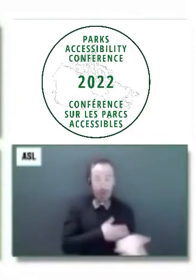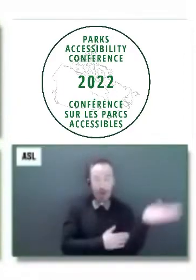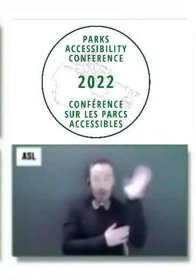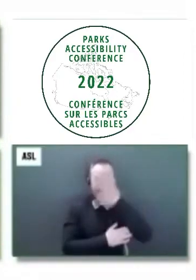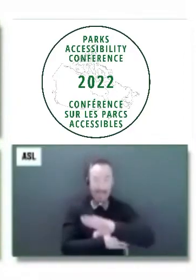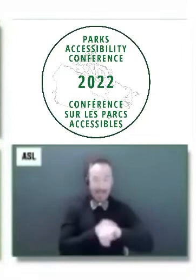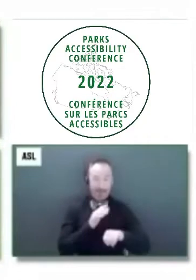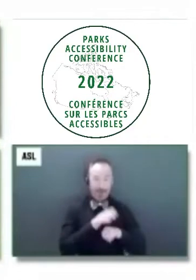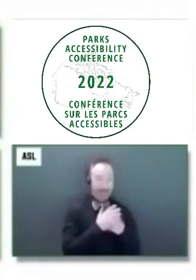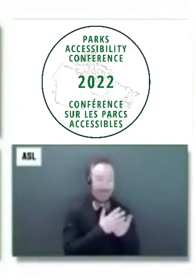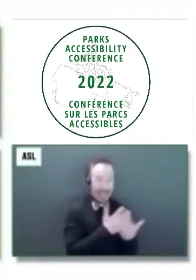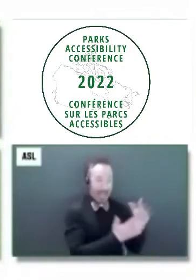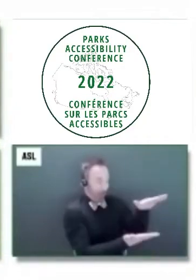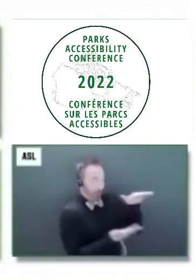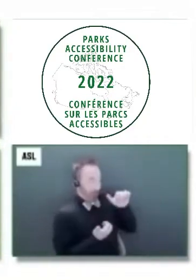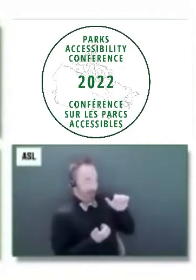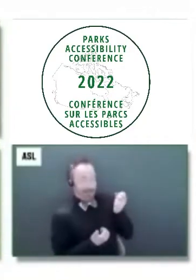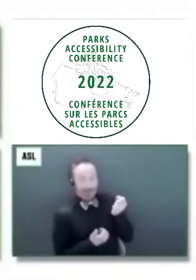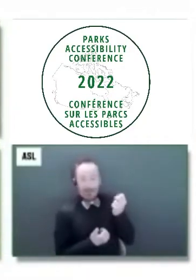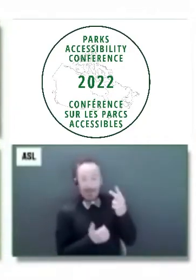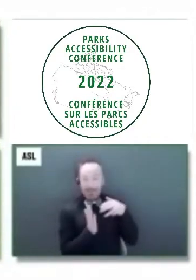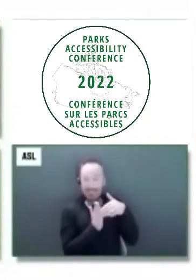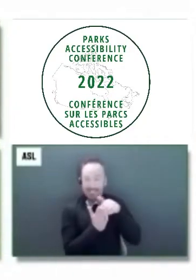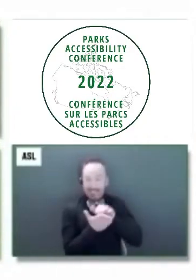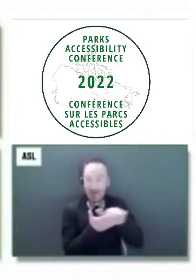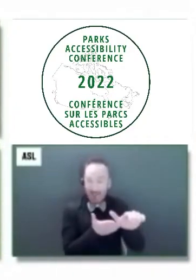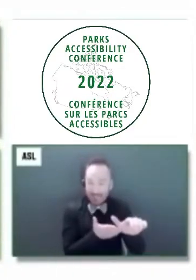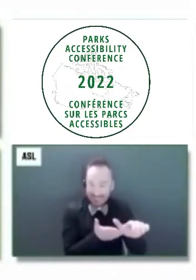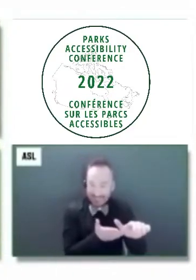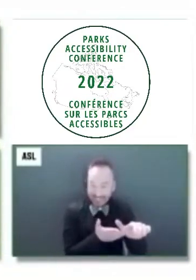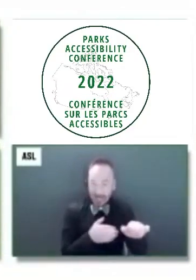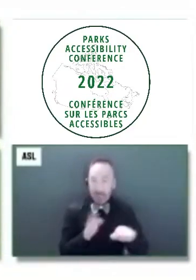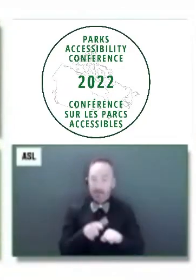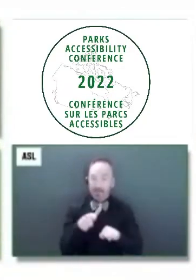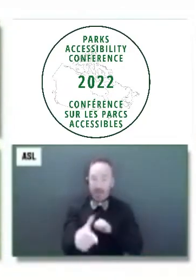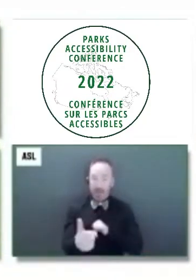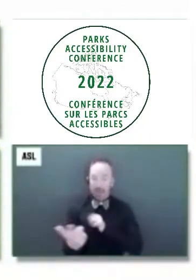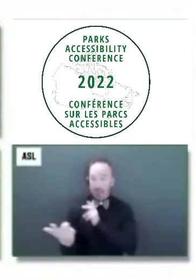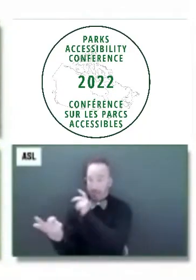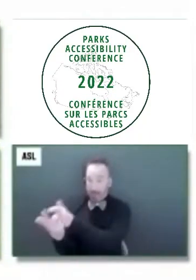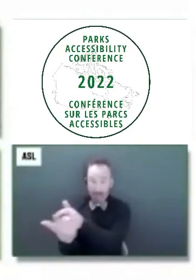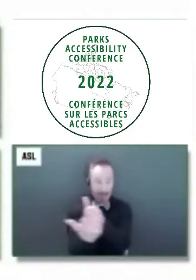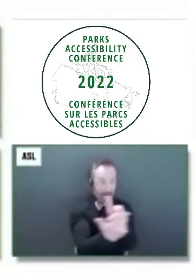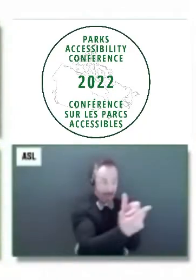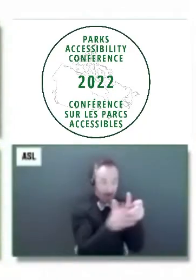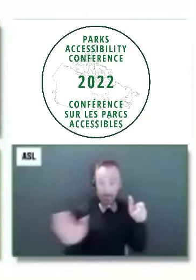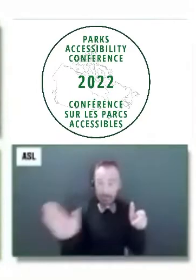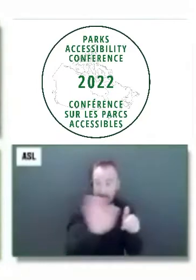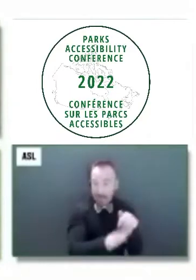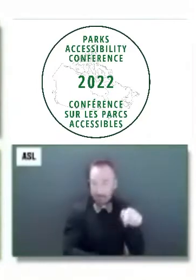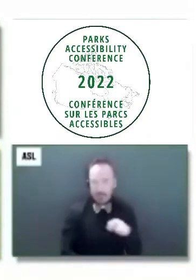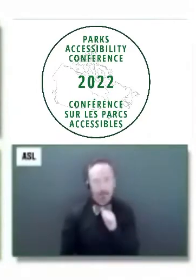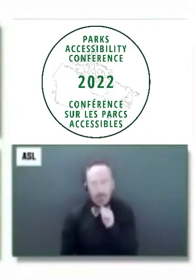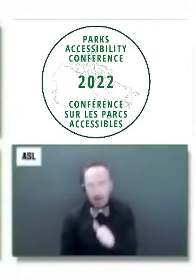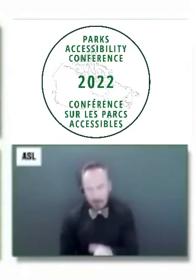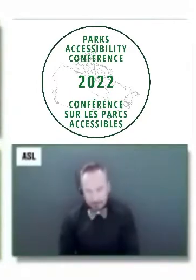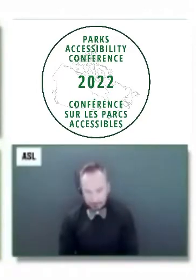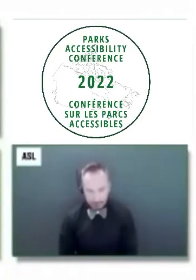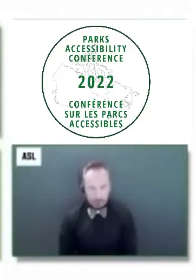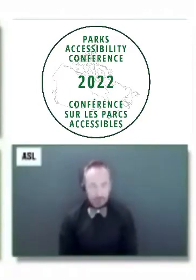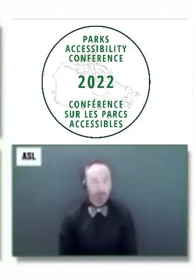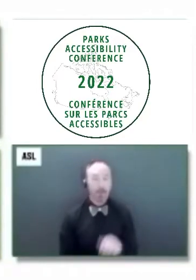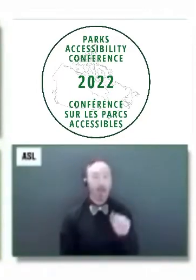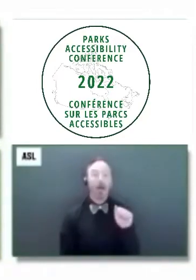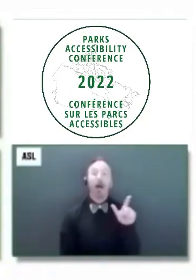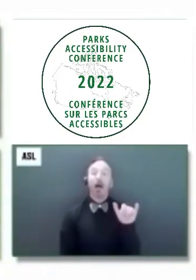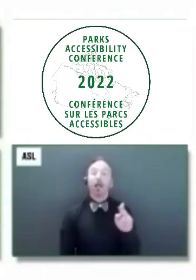but that doesn't actually address everybody's needs. Mm-hmm. No, absolutely. I think that's it. Engaging people in